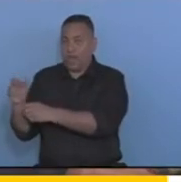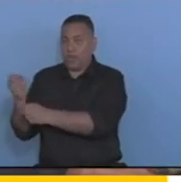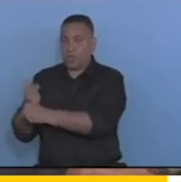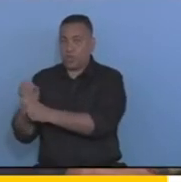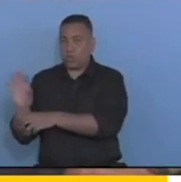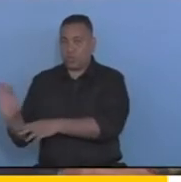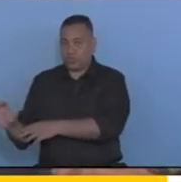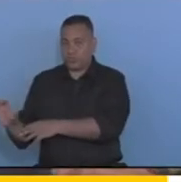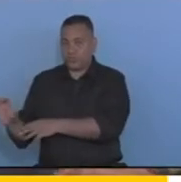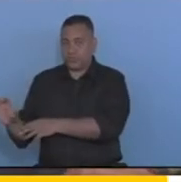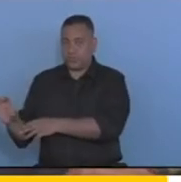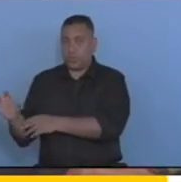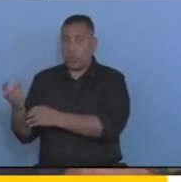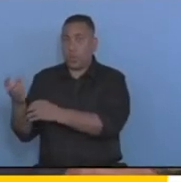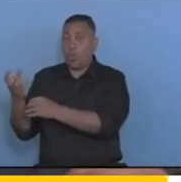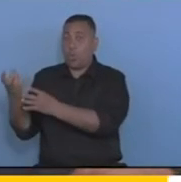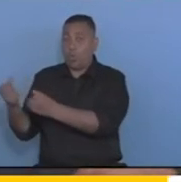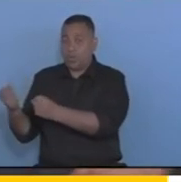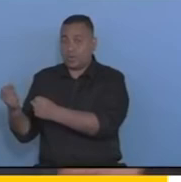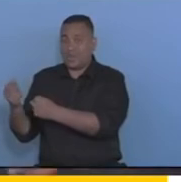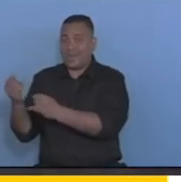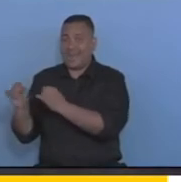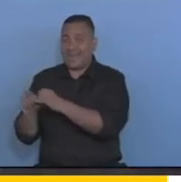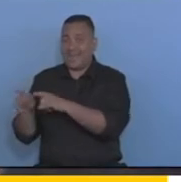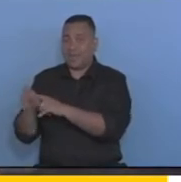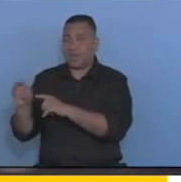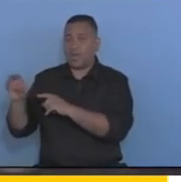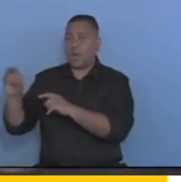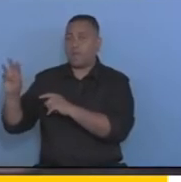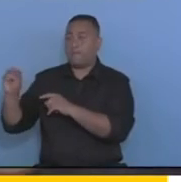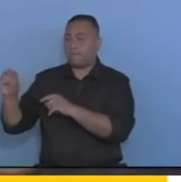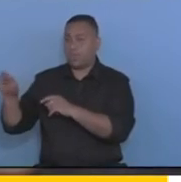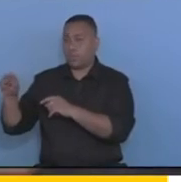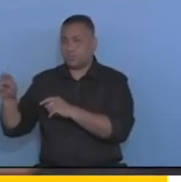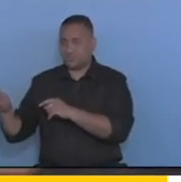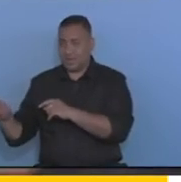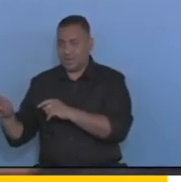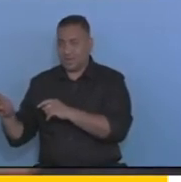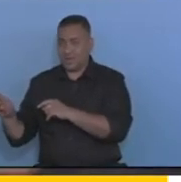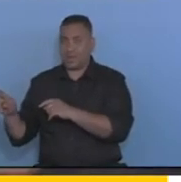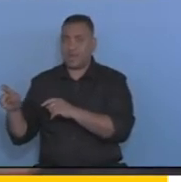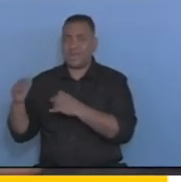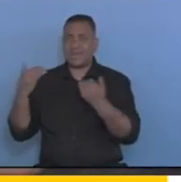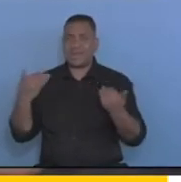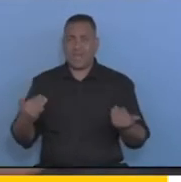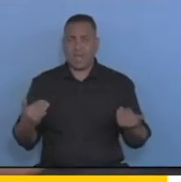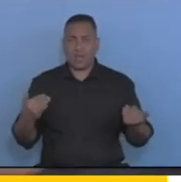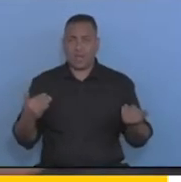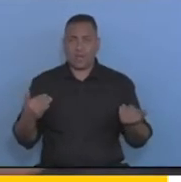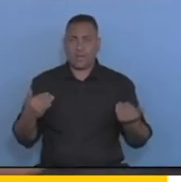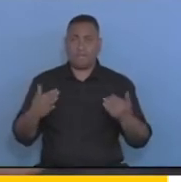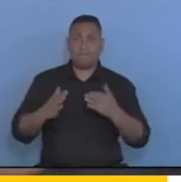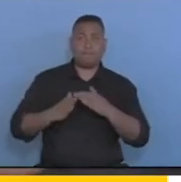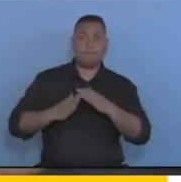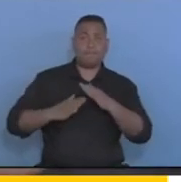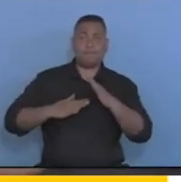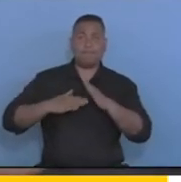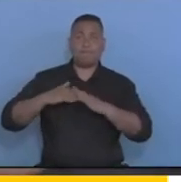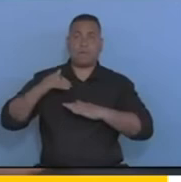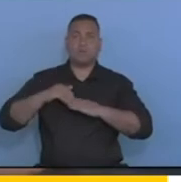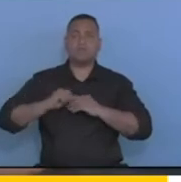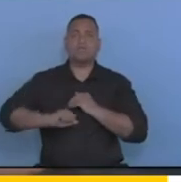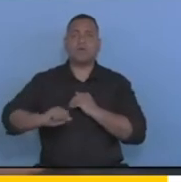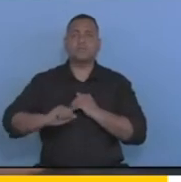with mortar. Okay. How does it come in? You'll see these days, the buildings go up very, very fast. Yeah. They